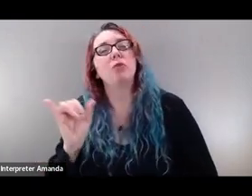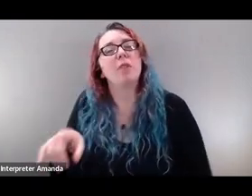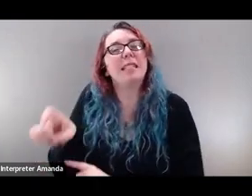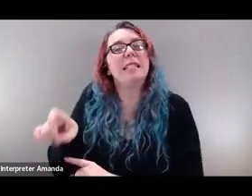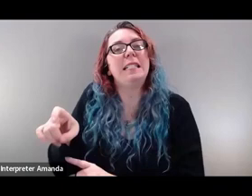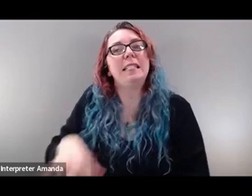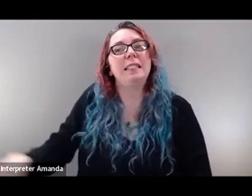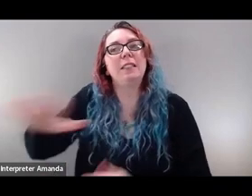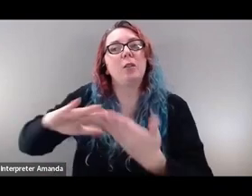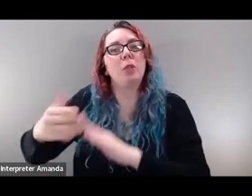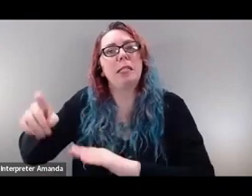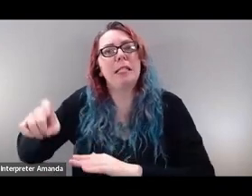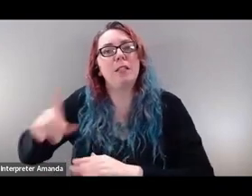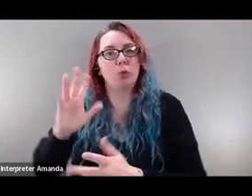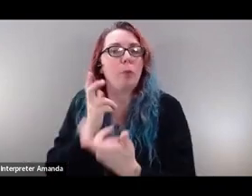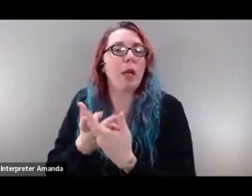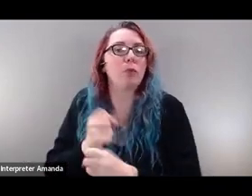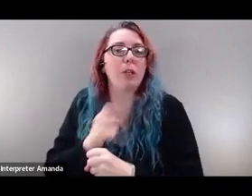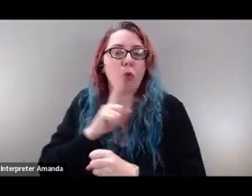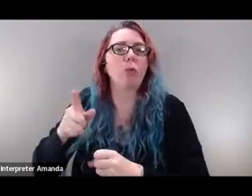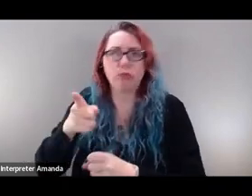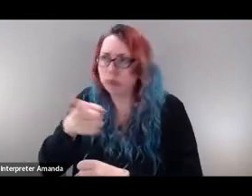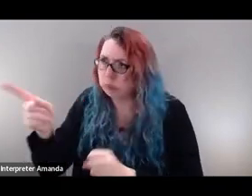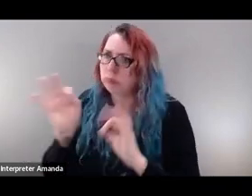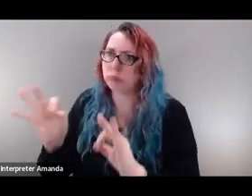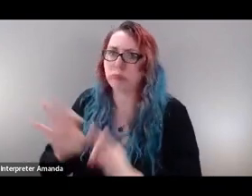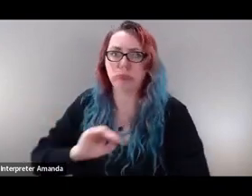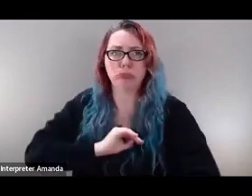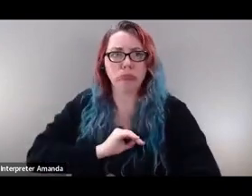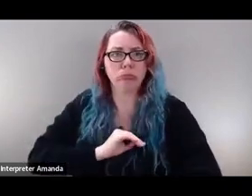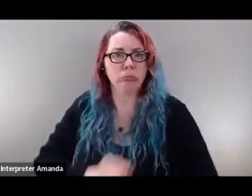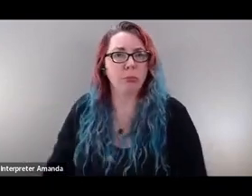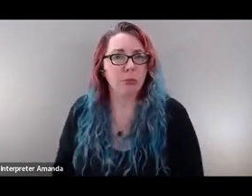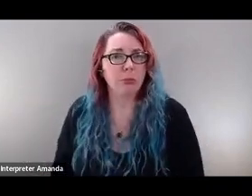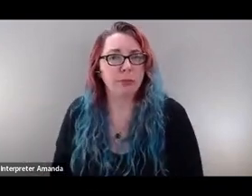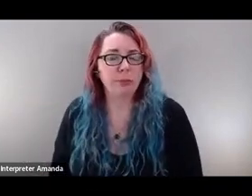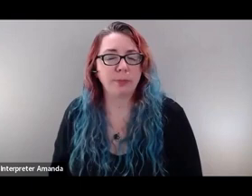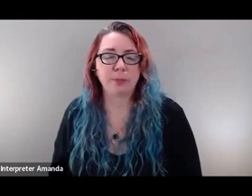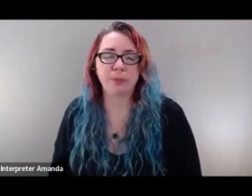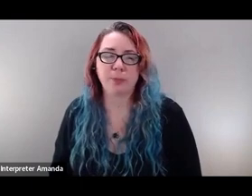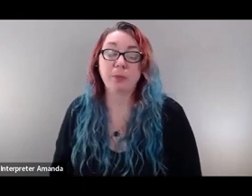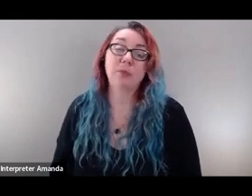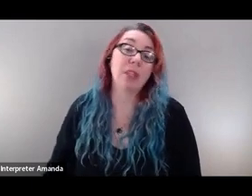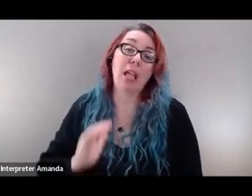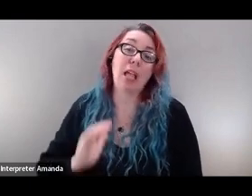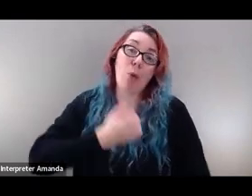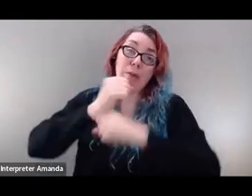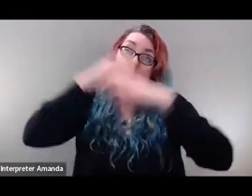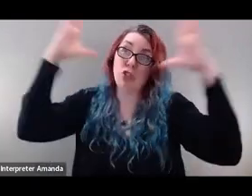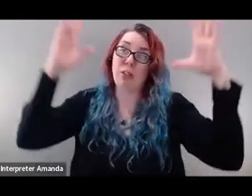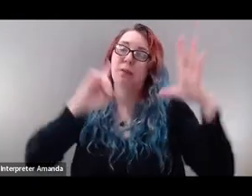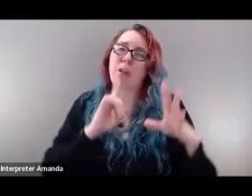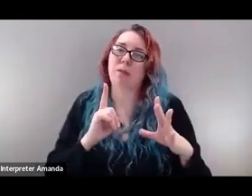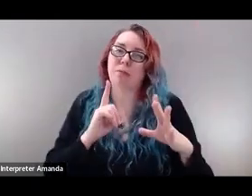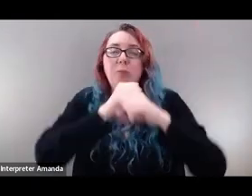away with from it was also expectation of ourselves. You know, we really wanted to build out, like, the vision for the project was this big. Like, we're going to